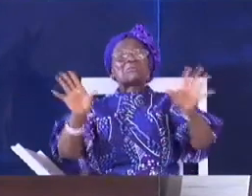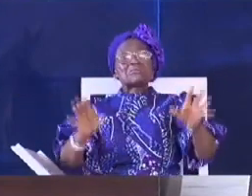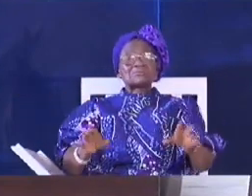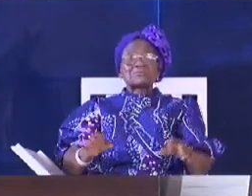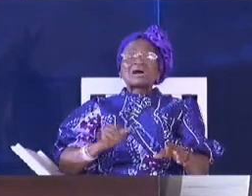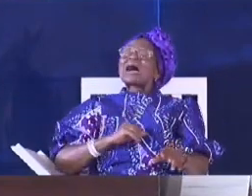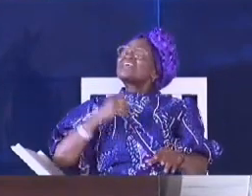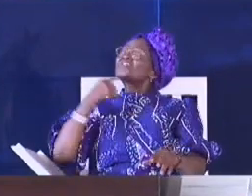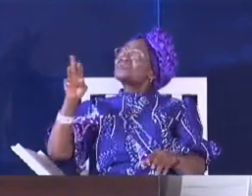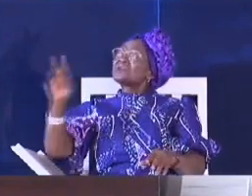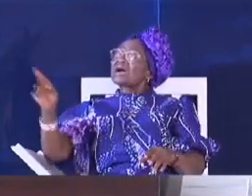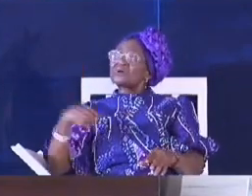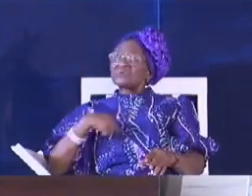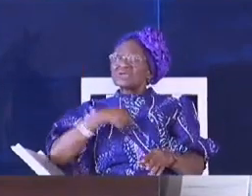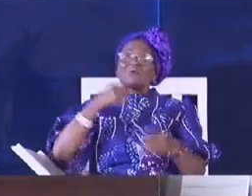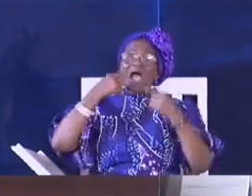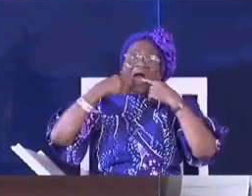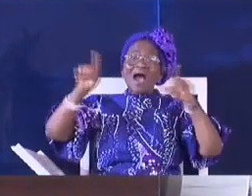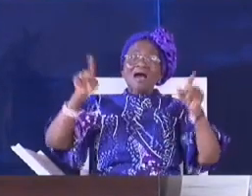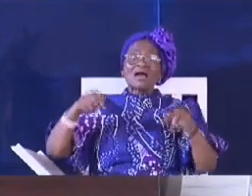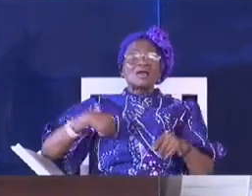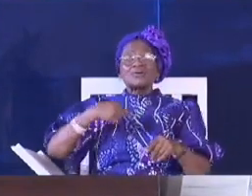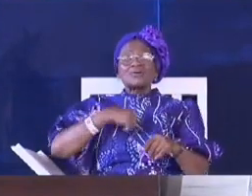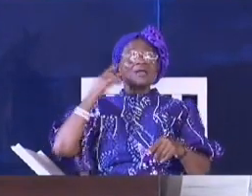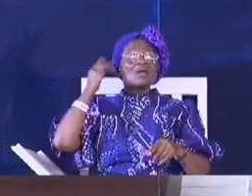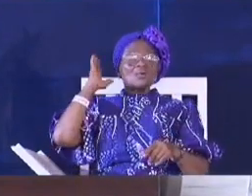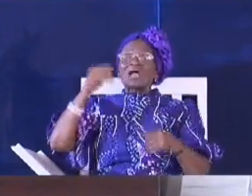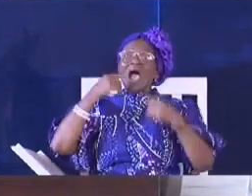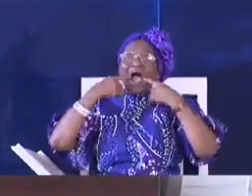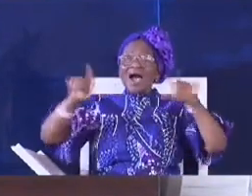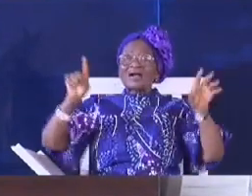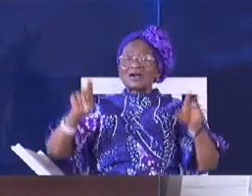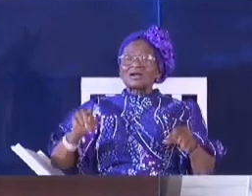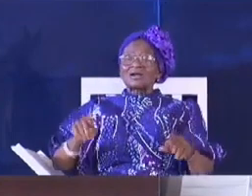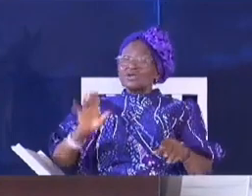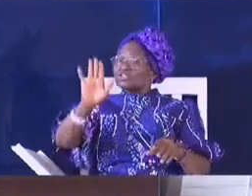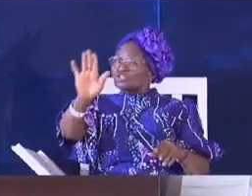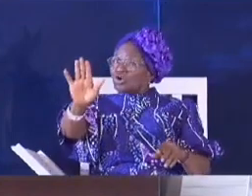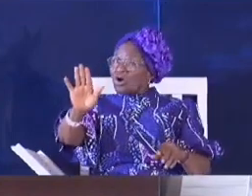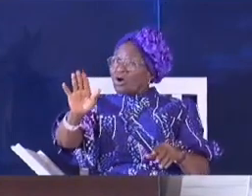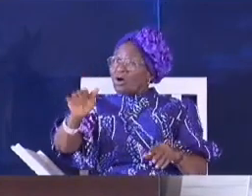decree. We will decree your daughter out of that place.